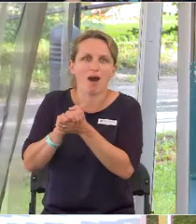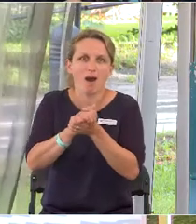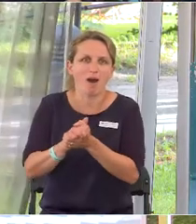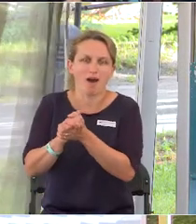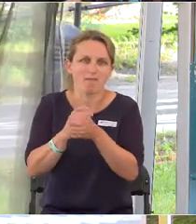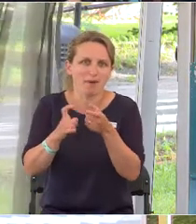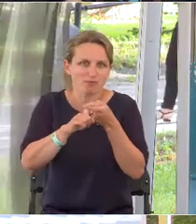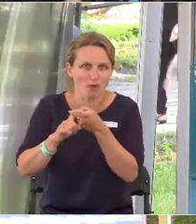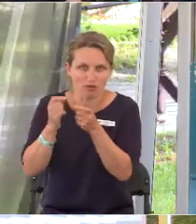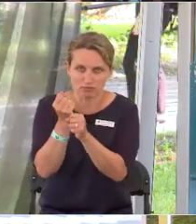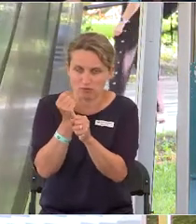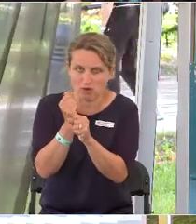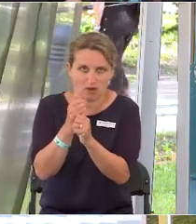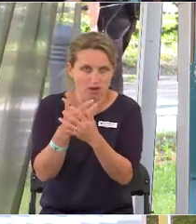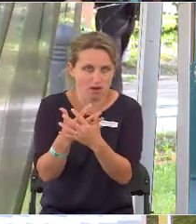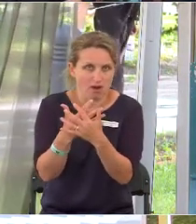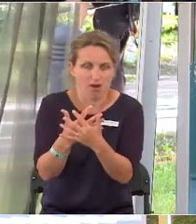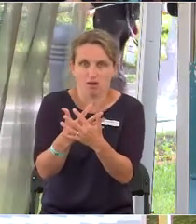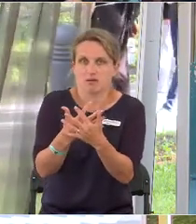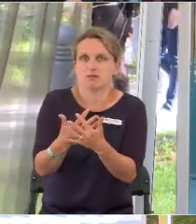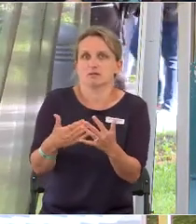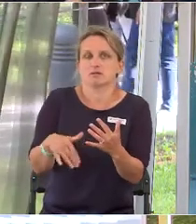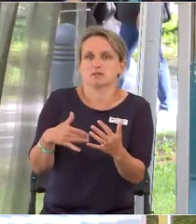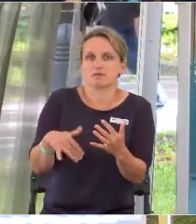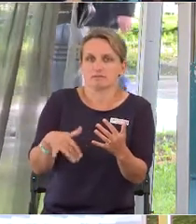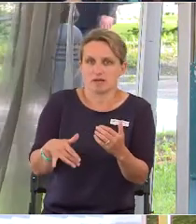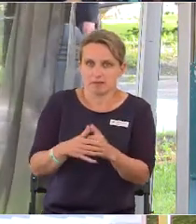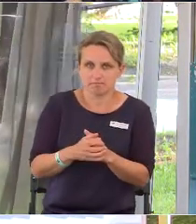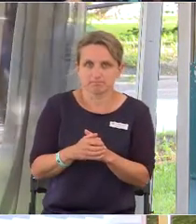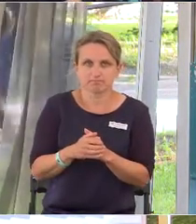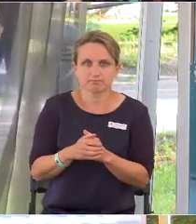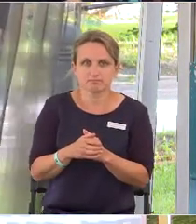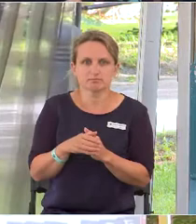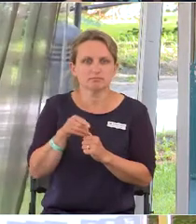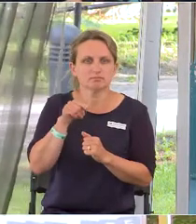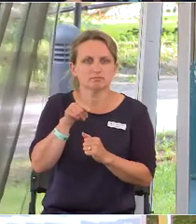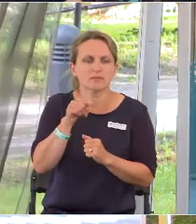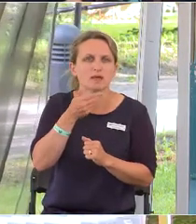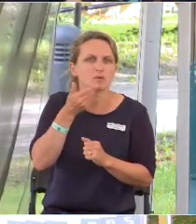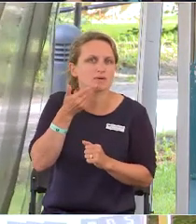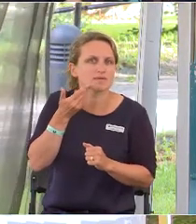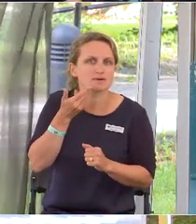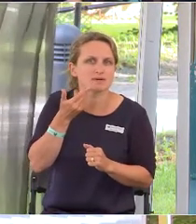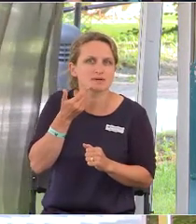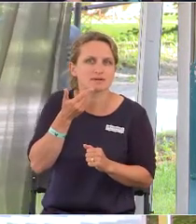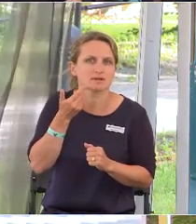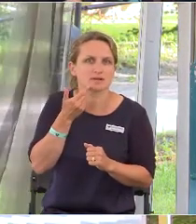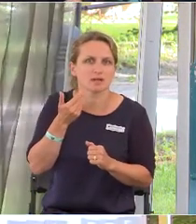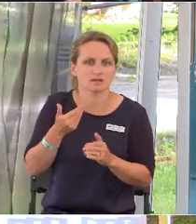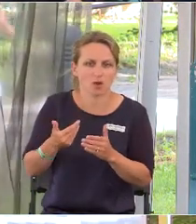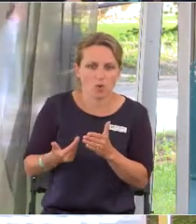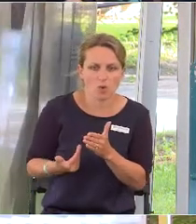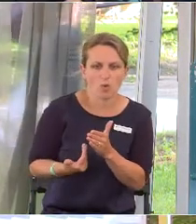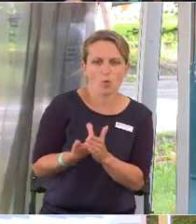movement. Always, if I say one Christian, it's not so easy to be